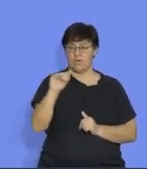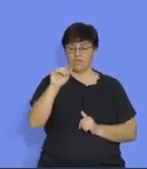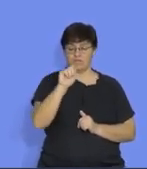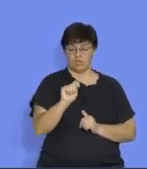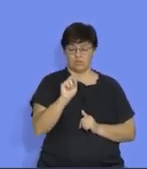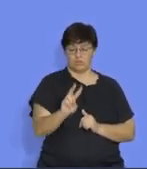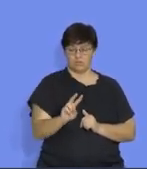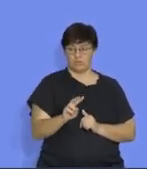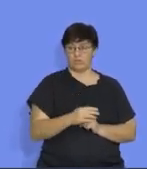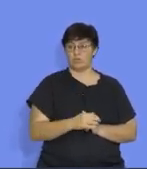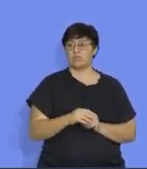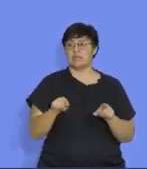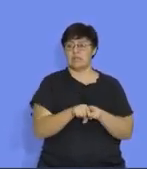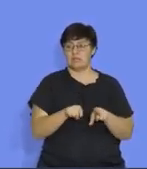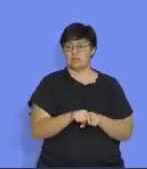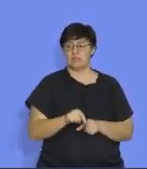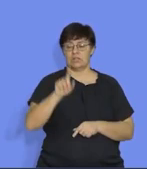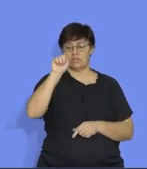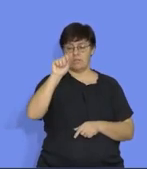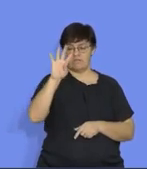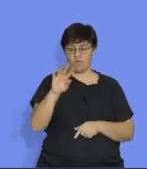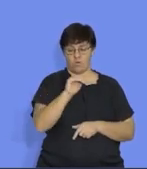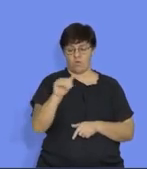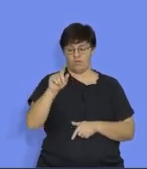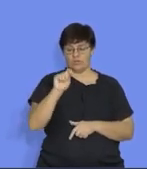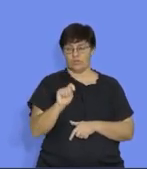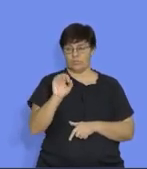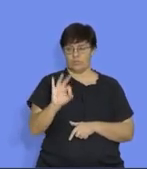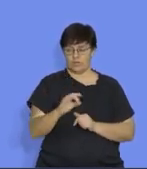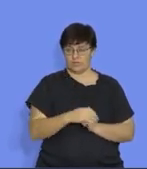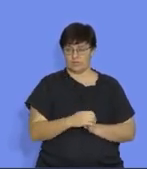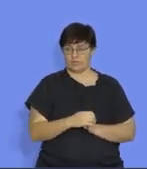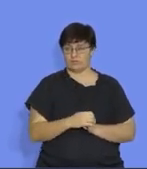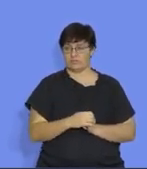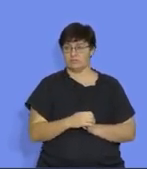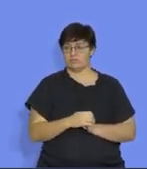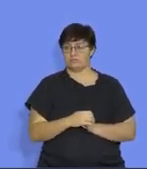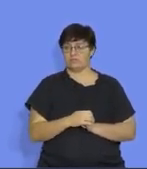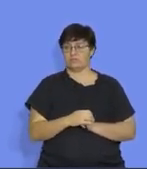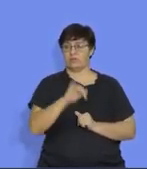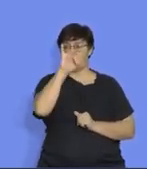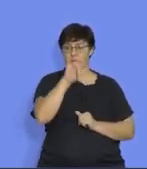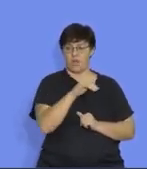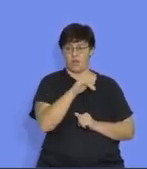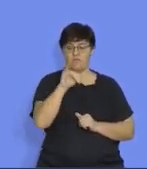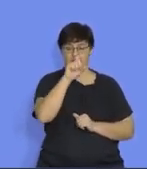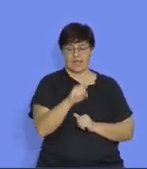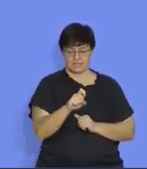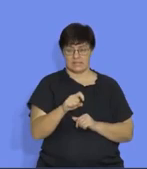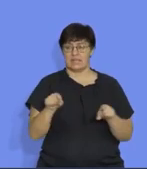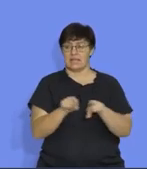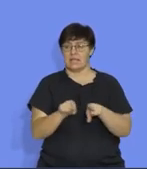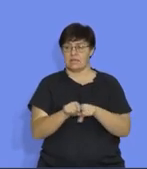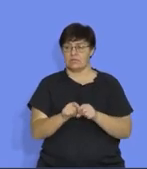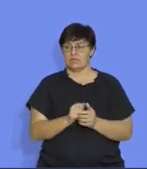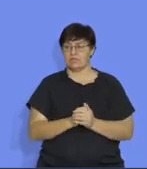3 over term 2 will be equal to term 4 over term 3. So y over x